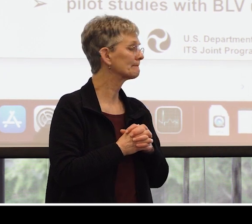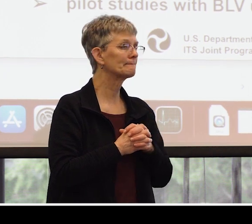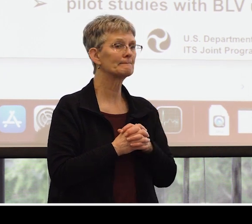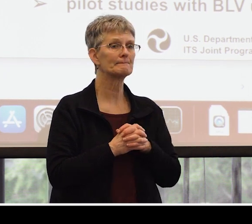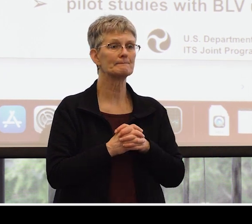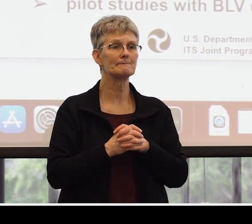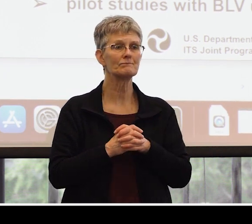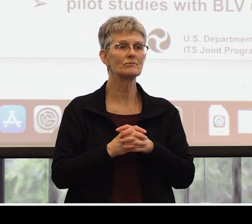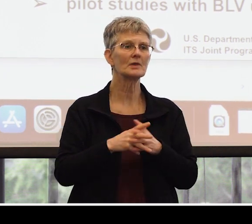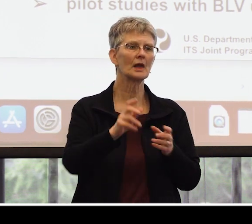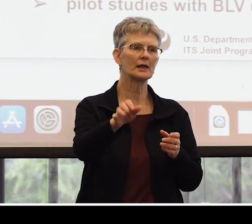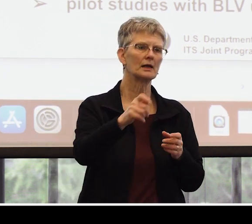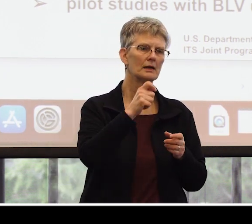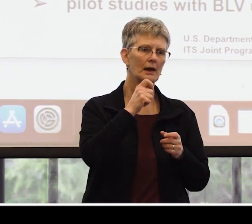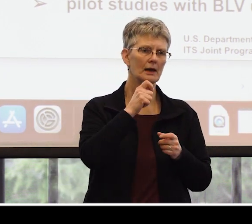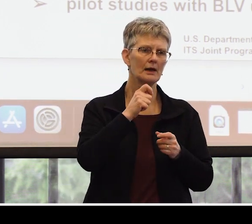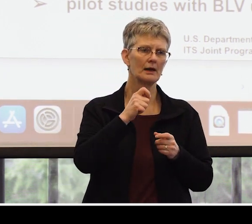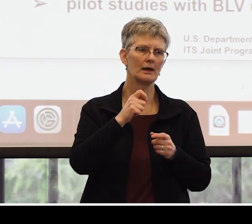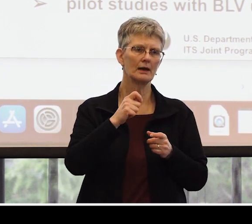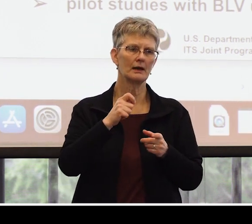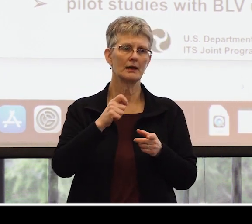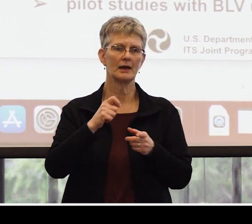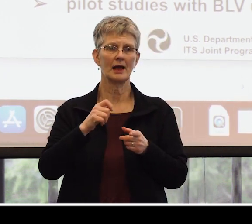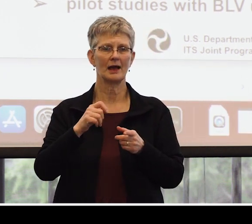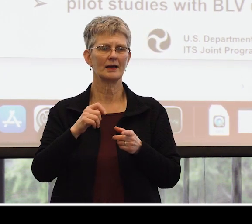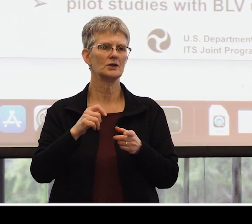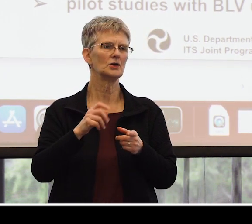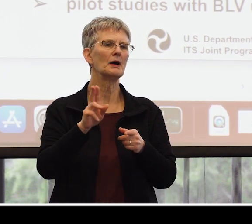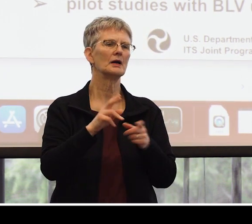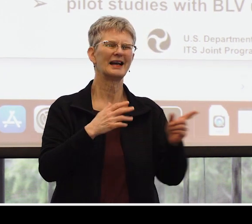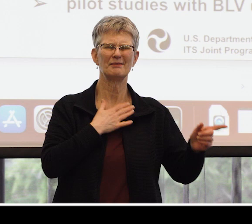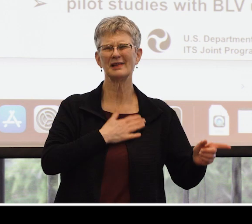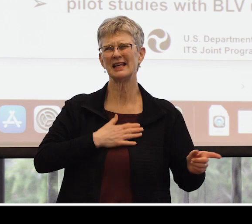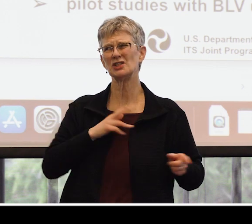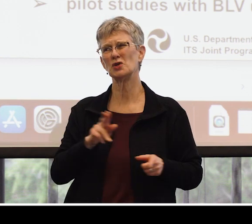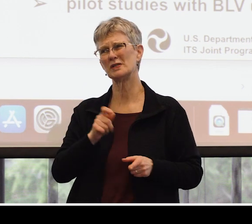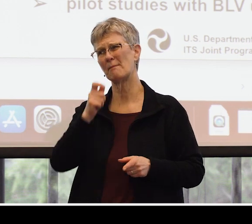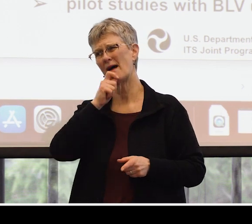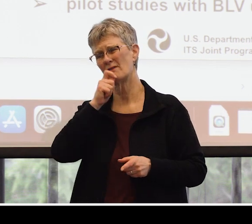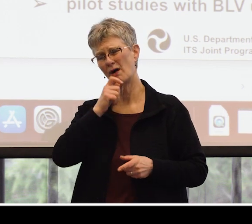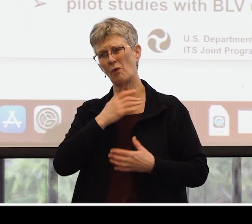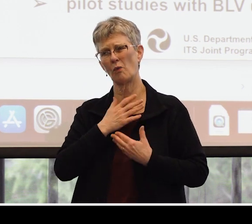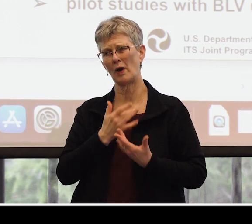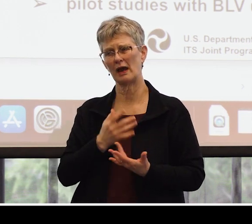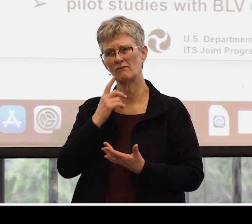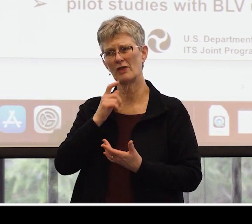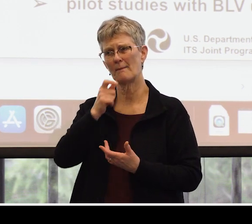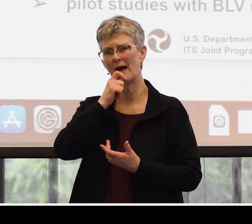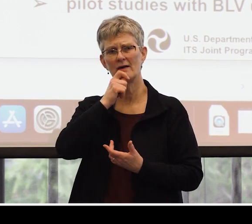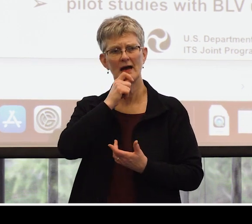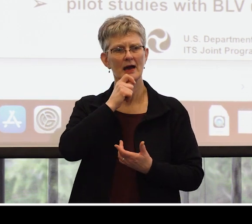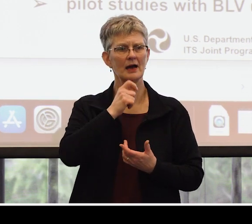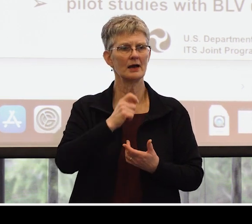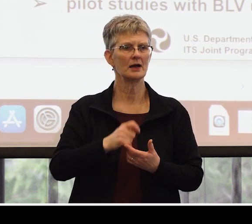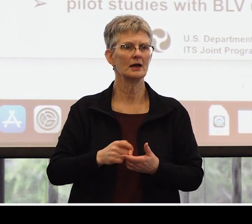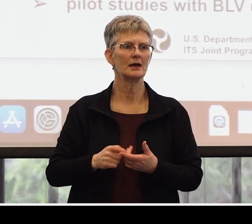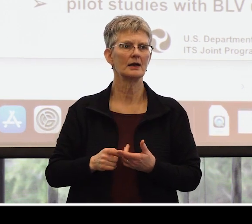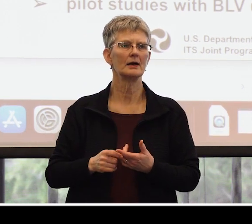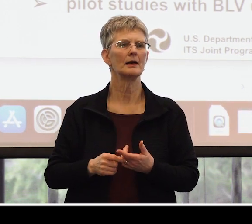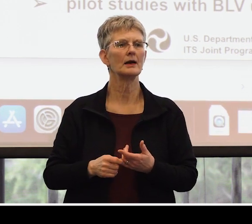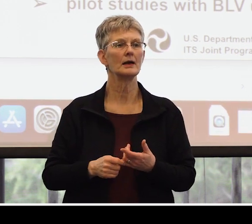If the map uses the phone camera, or Can you please use the mic or wait for a mic runner? the app,